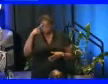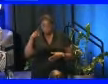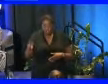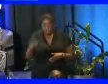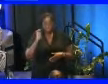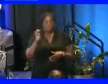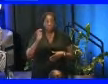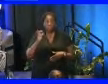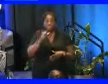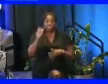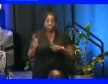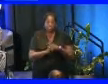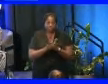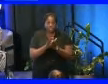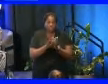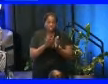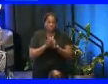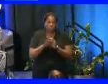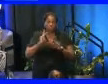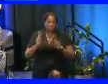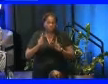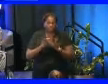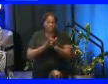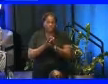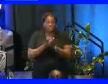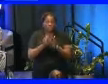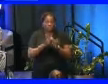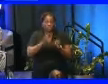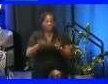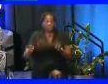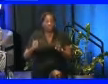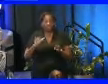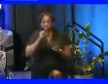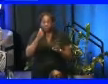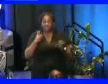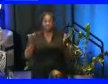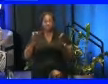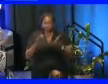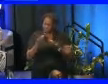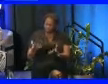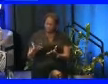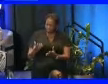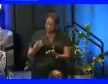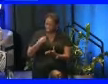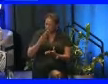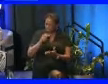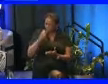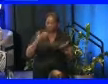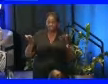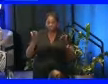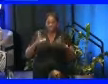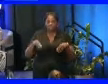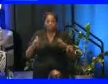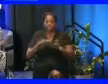and transportation don't show up. Be honest with these people. Be honest with the individual. If you don't have the services, tell them you don't have the services and give them